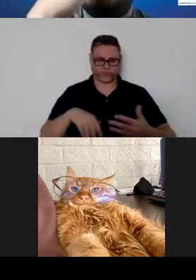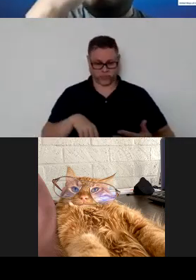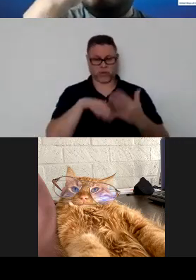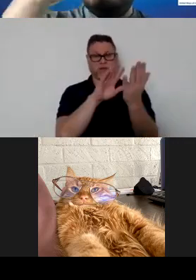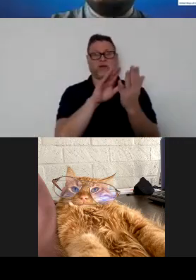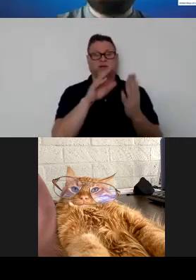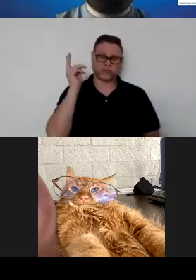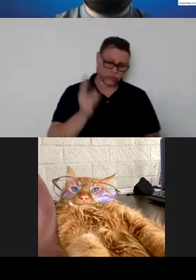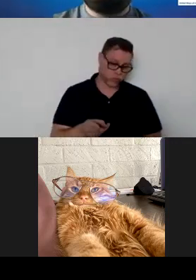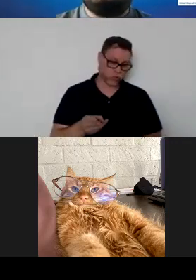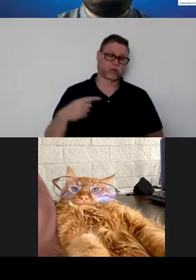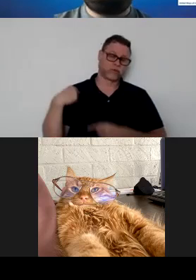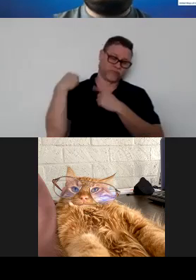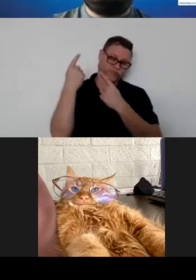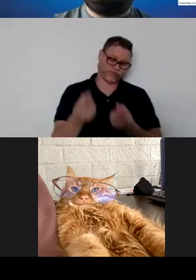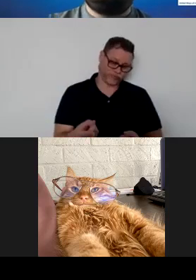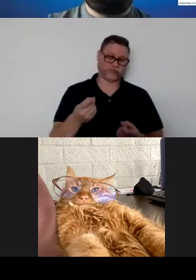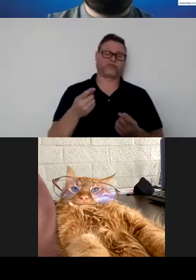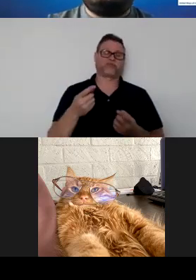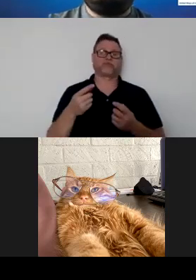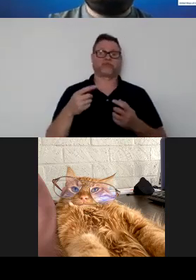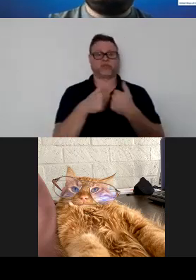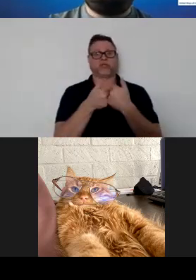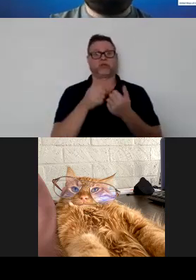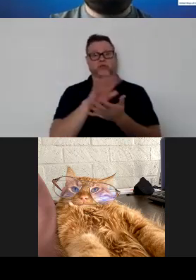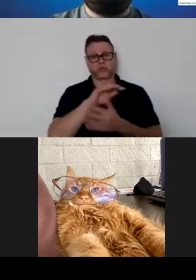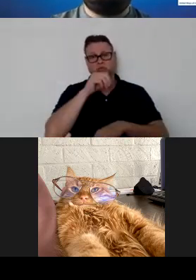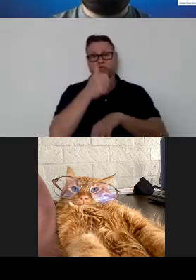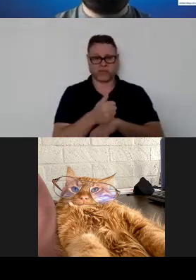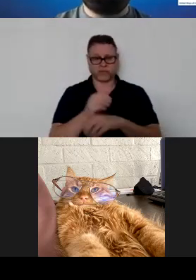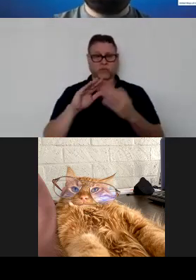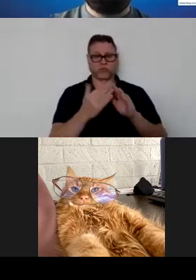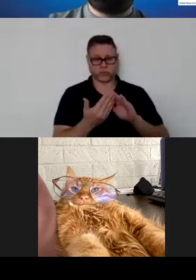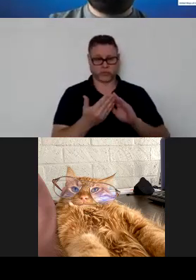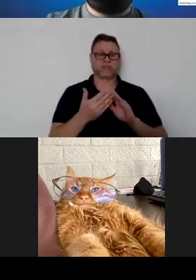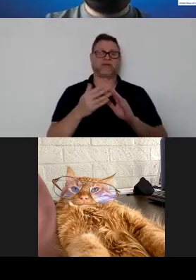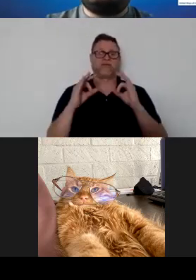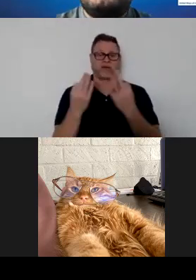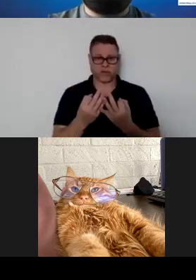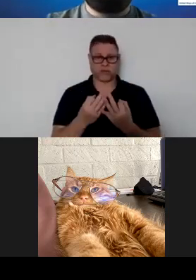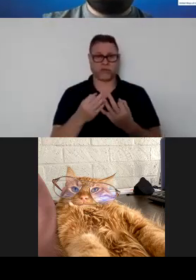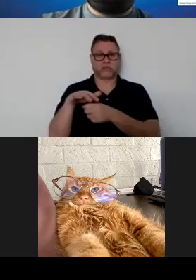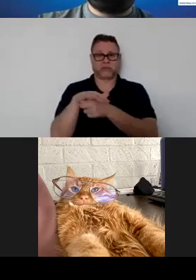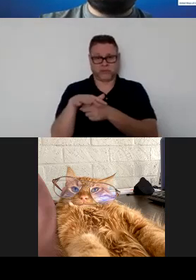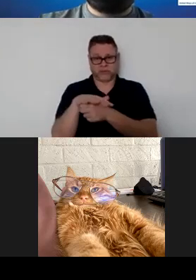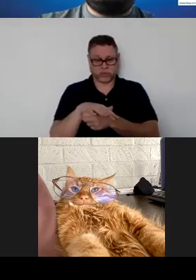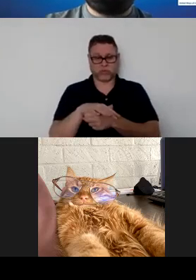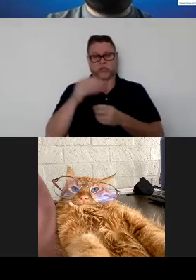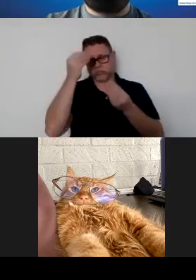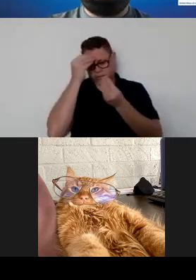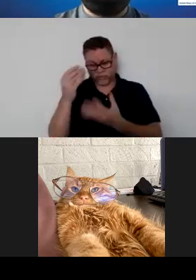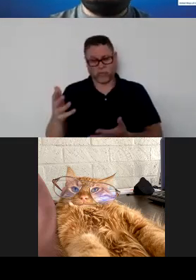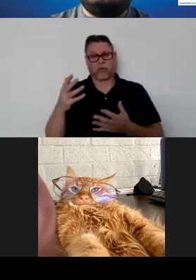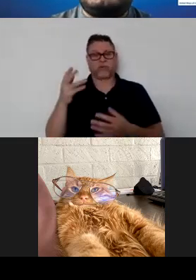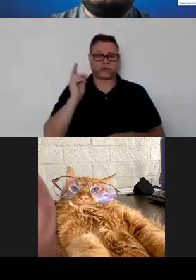historical challenges. So school-based strategies to engage families and communities in low-income neighborhoods should be informed by historical challenges